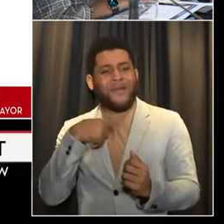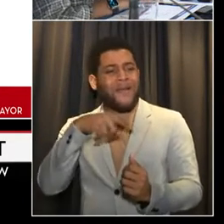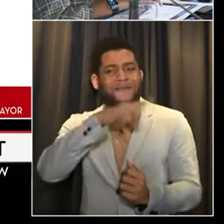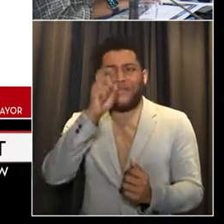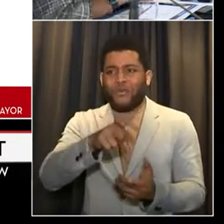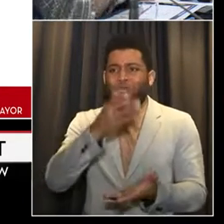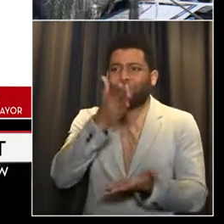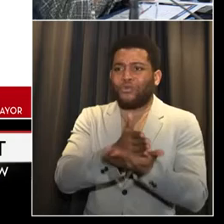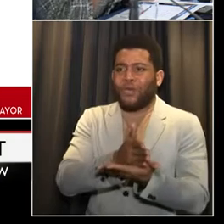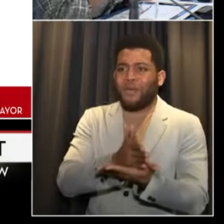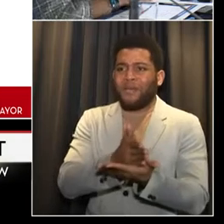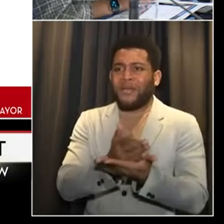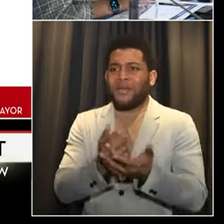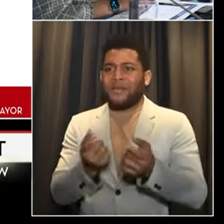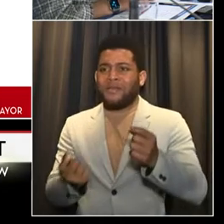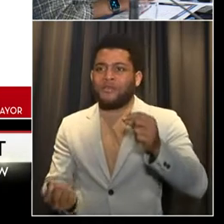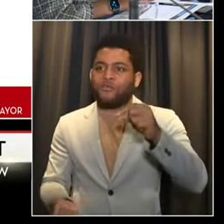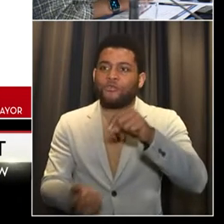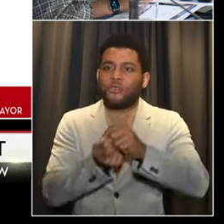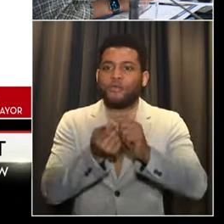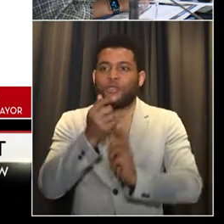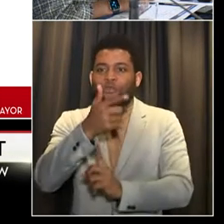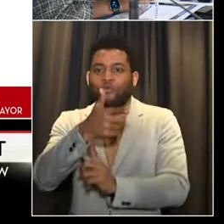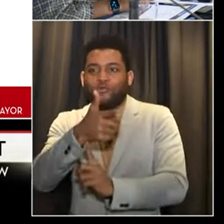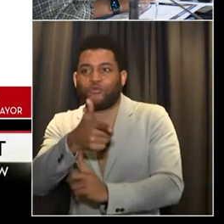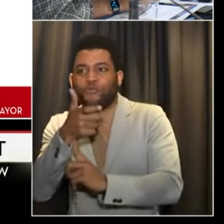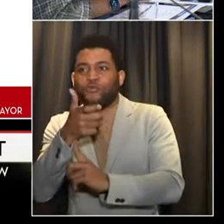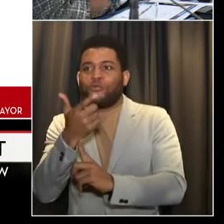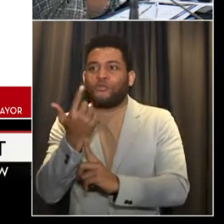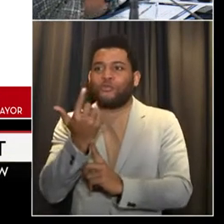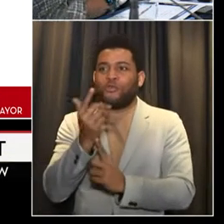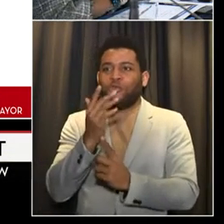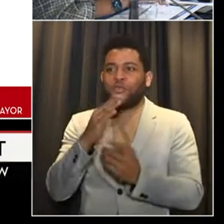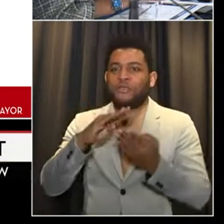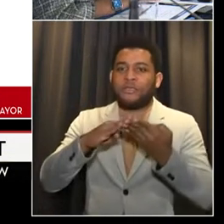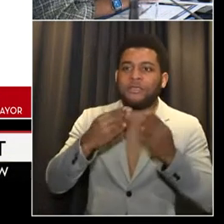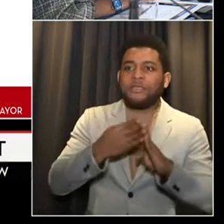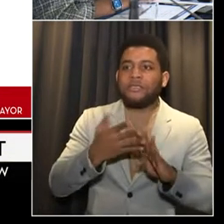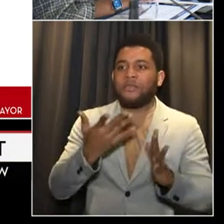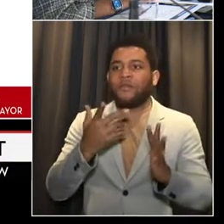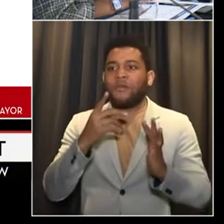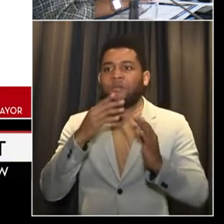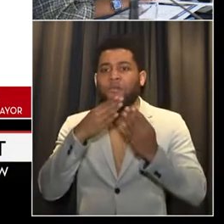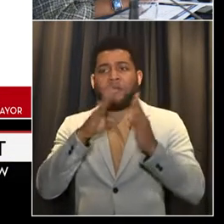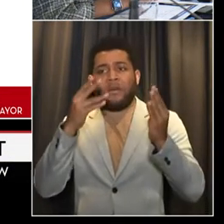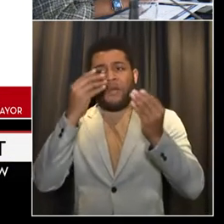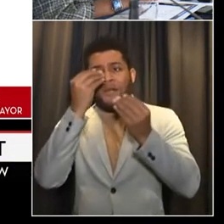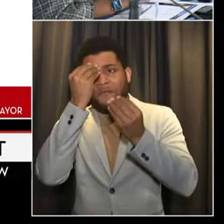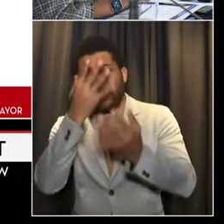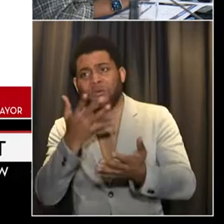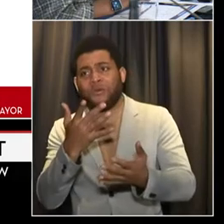important in our city. There was an announcement from the Department of Justice that they'll be adding additional resources to help us with case